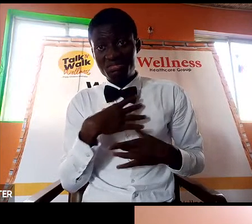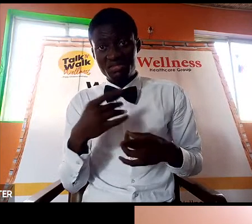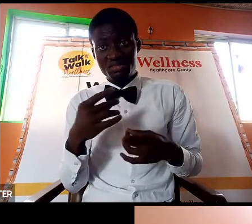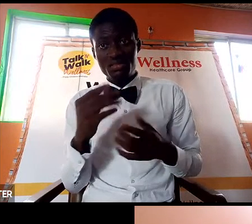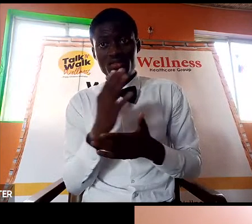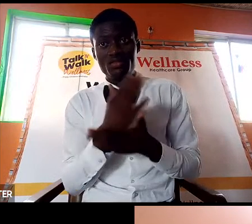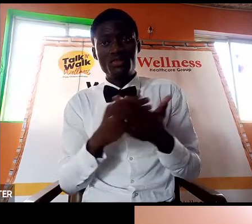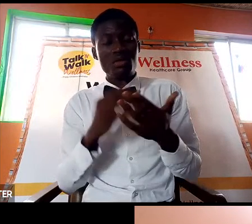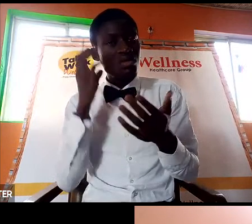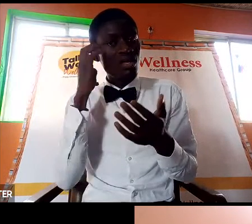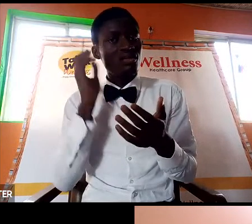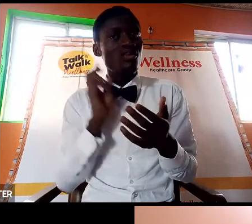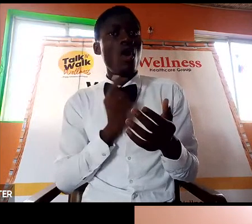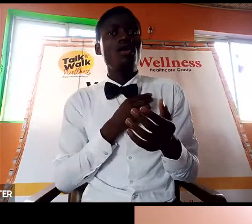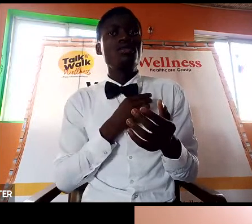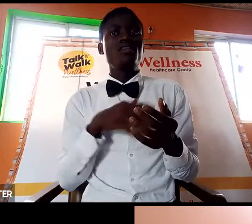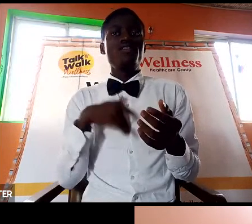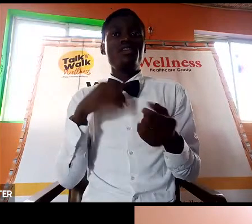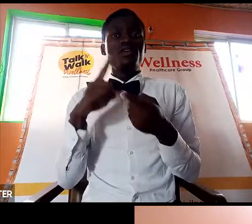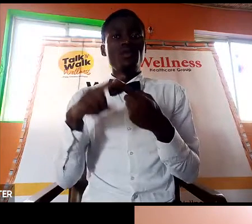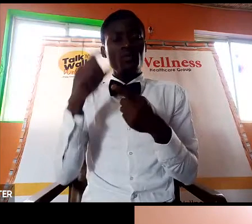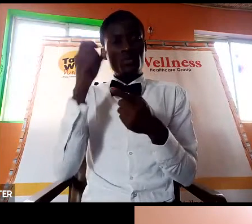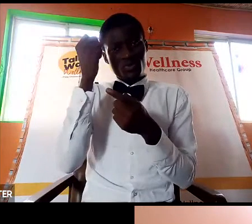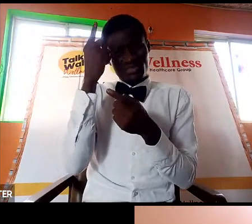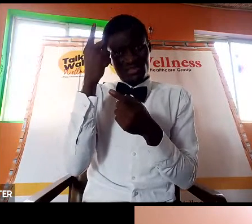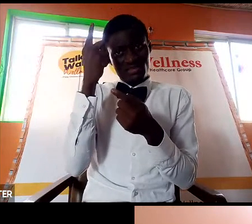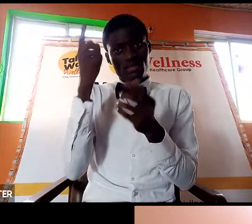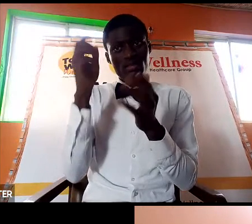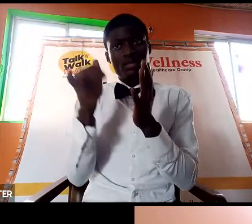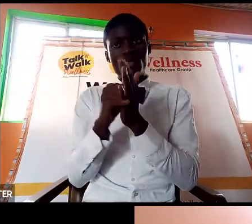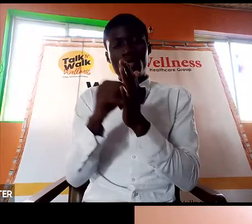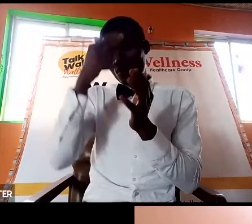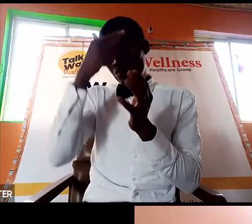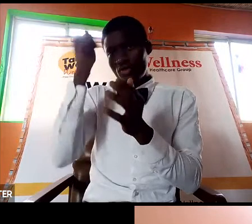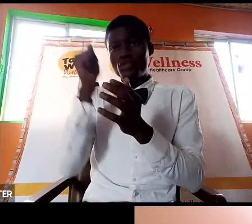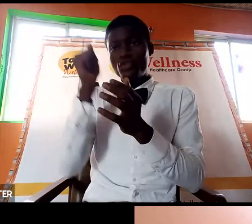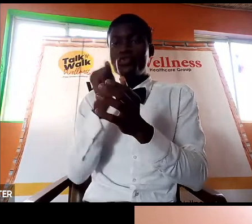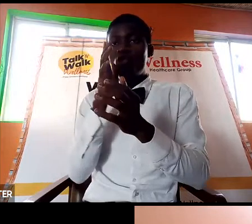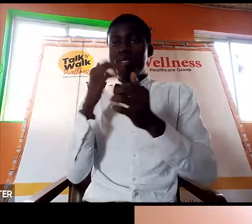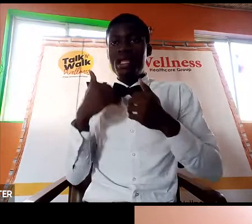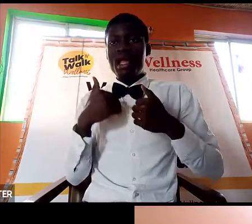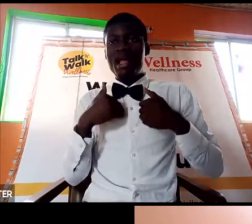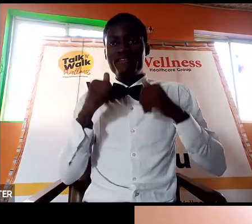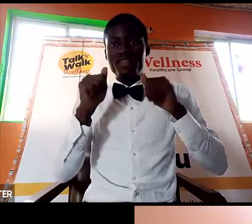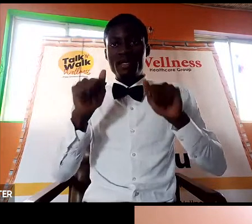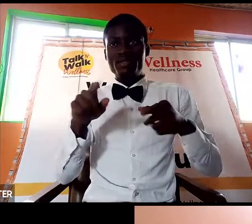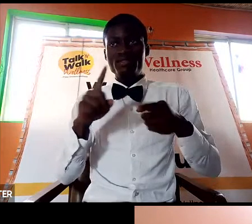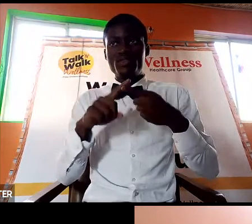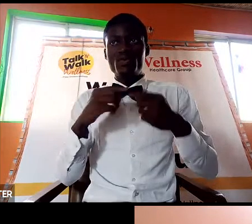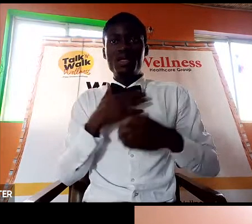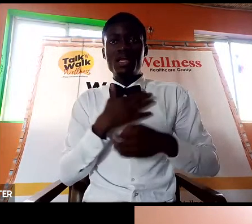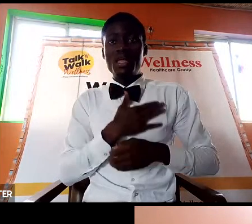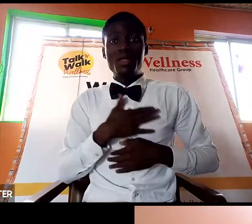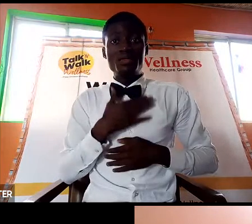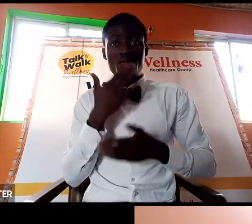come to that realization that because the woman has the capacity to enjoy good sex, something is happening. That means he's not hitting the